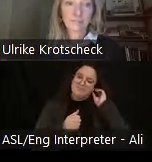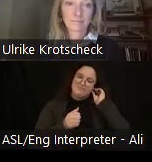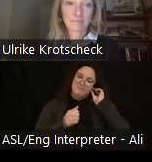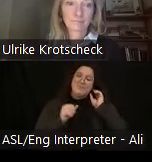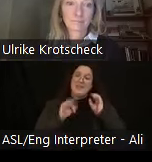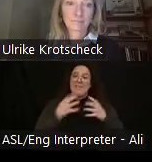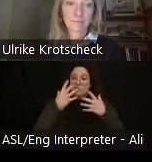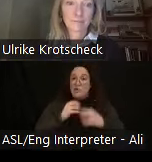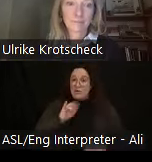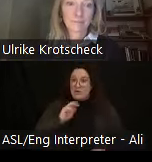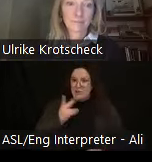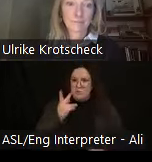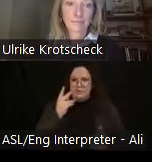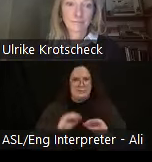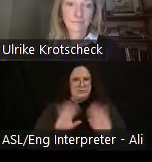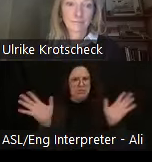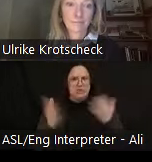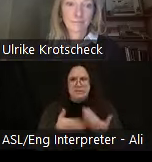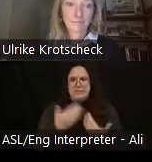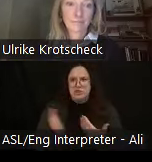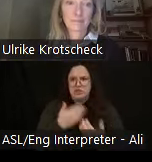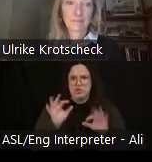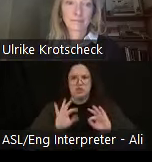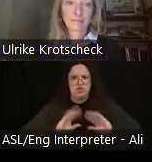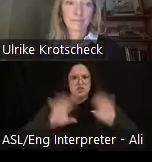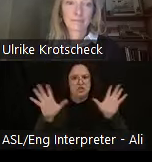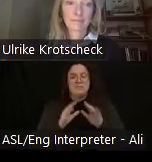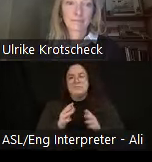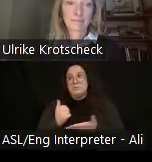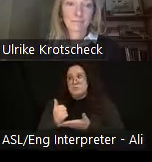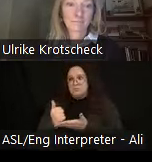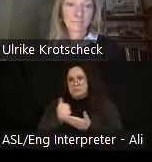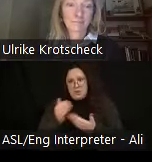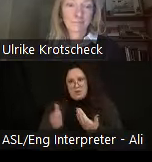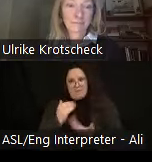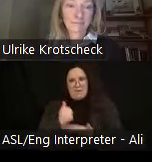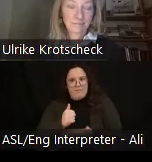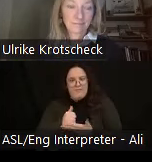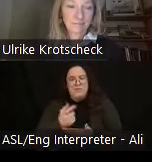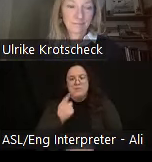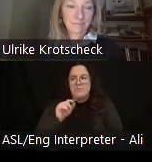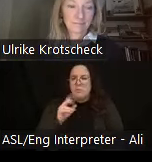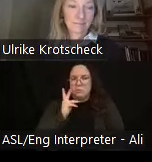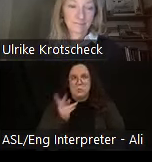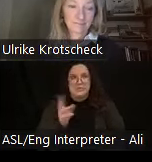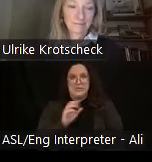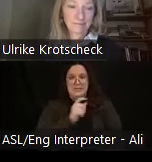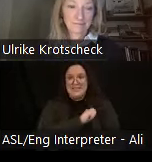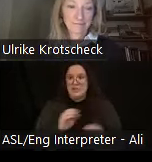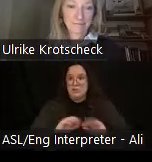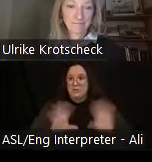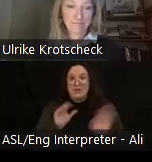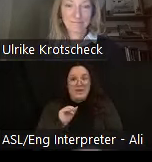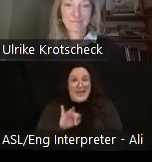it's been incredibly useful to pick out and identify tattoos in cases where the mummification has changed the skin